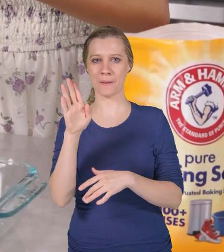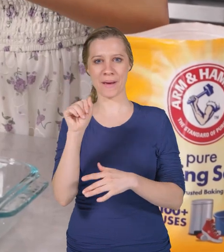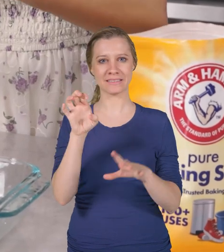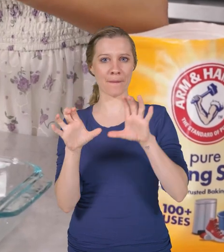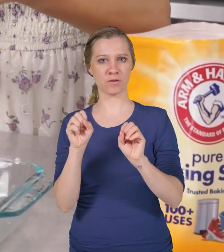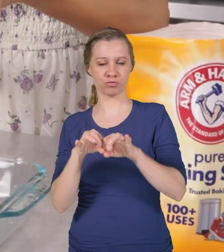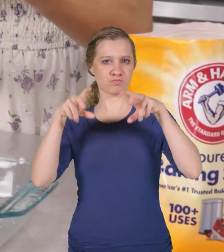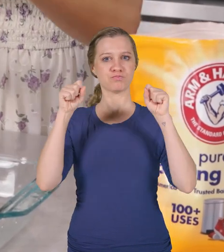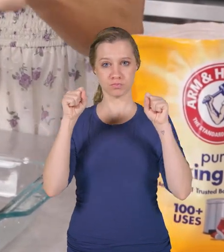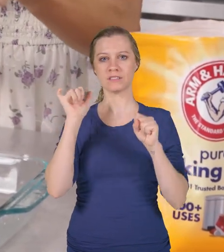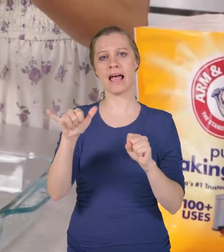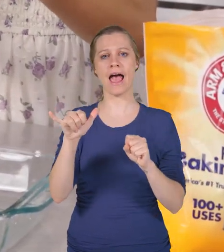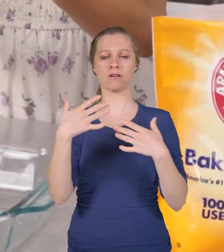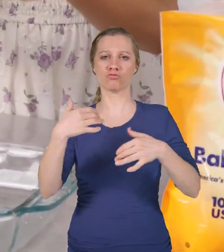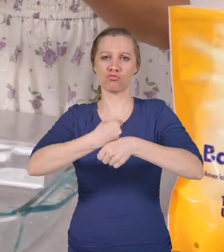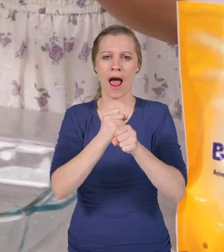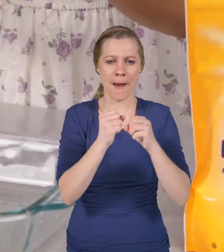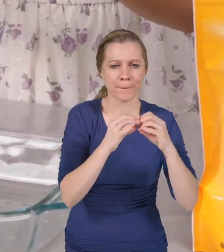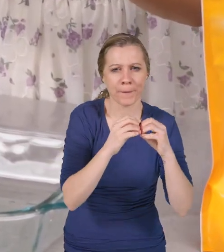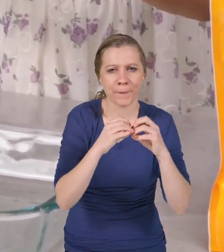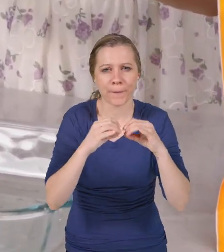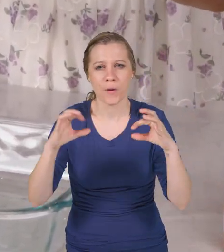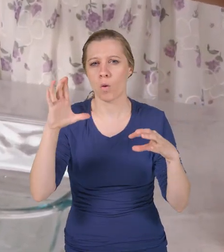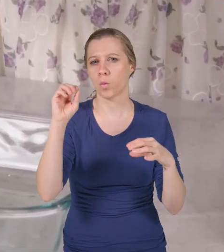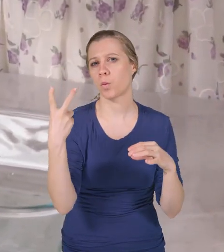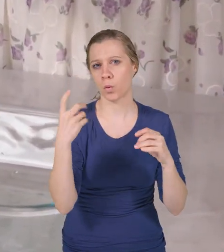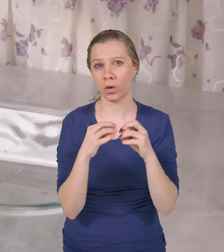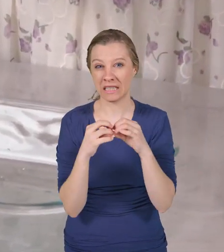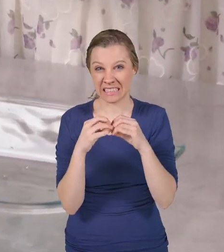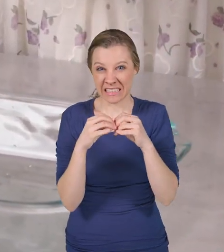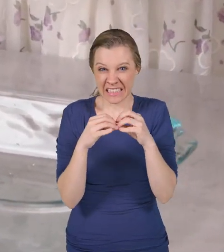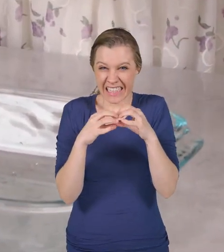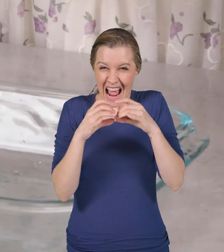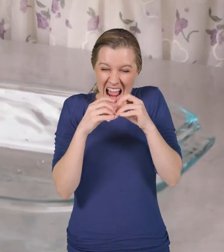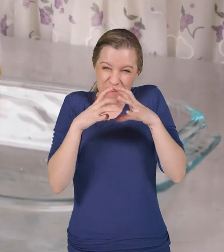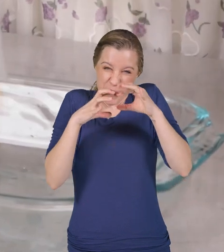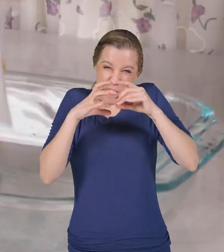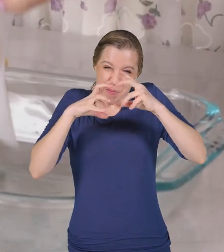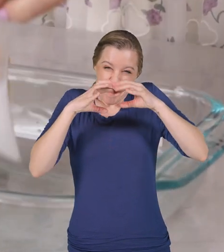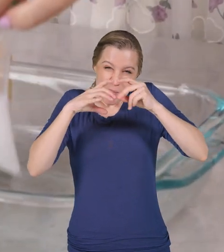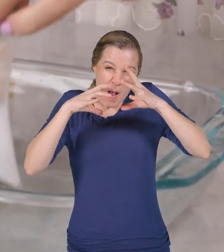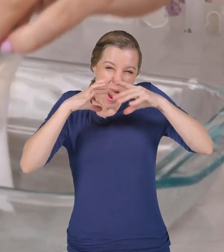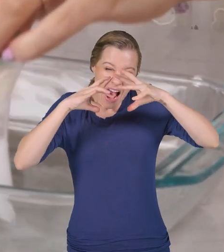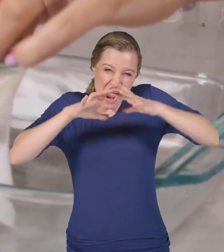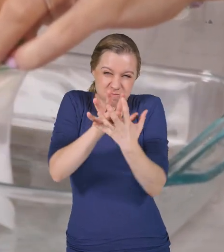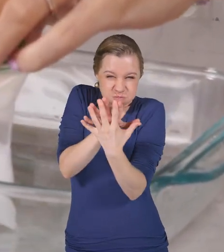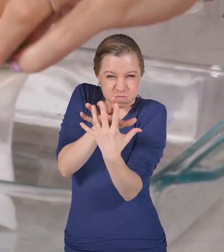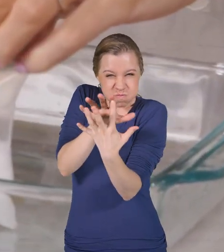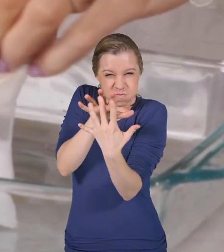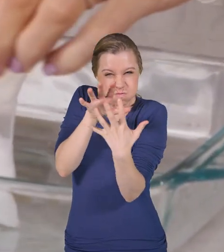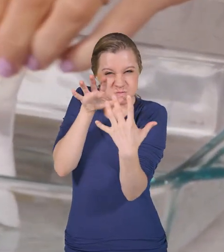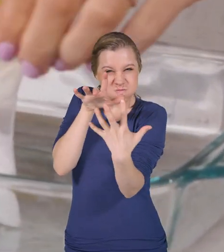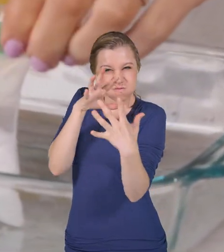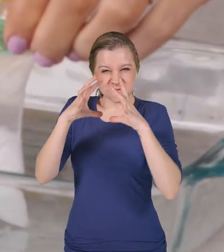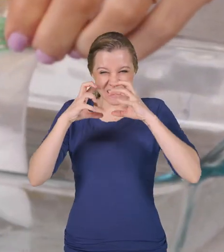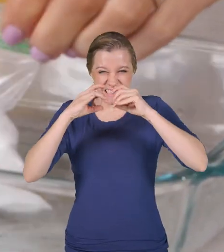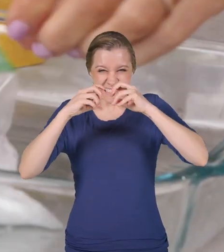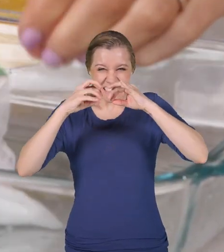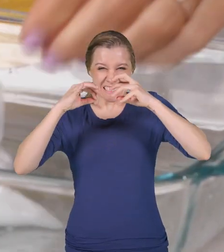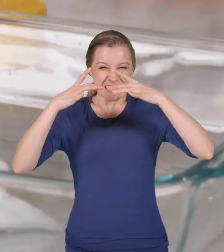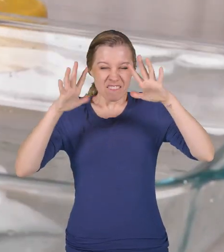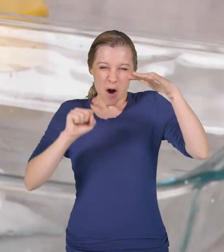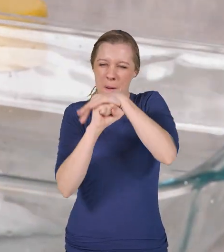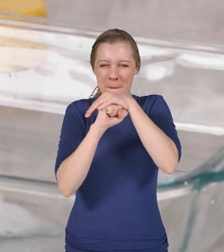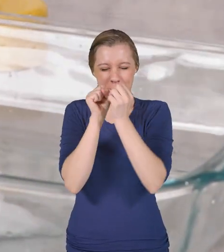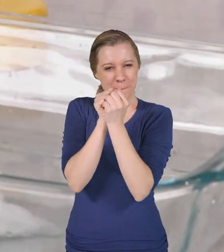chemical reaction that created a lot of carbon dioxide bubbles. Those went and build and build and build and build inside of our bag until, of course, the